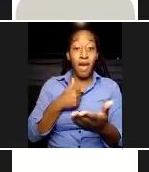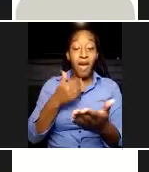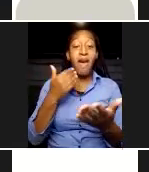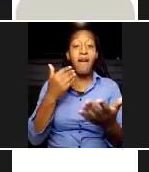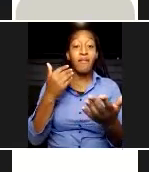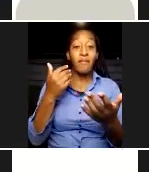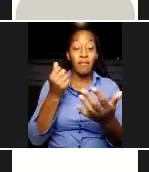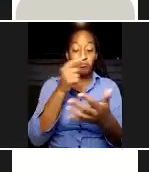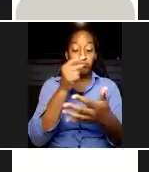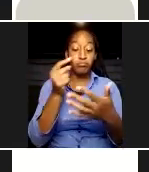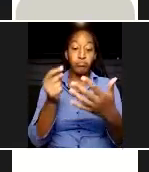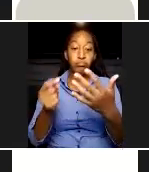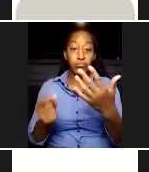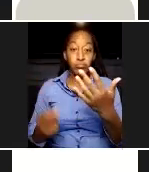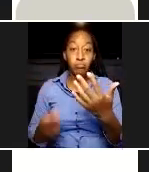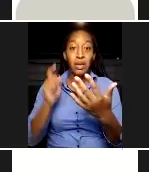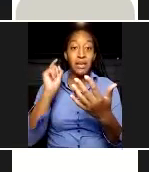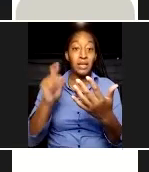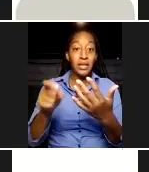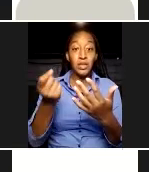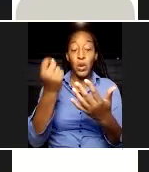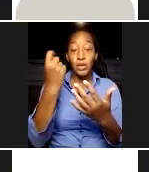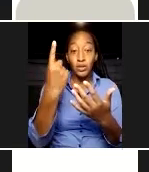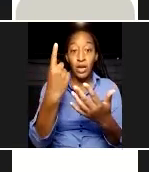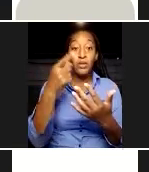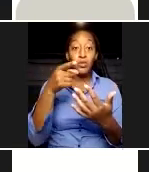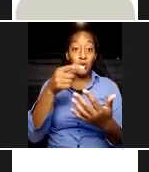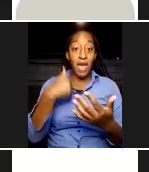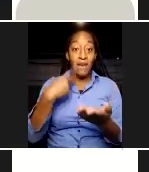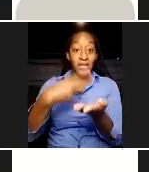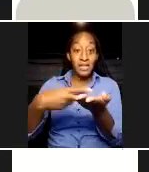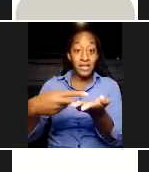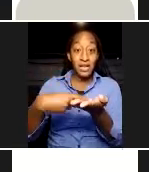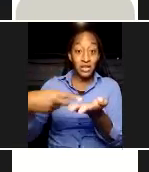this overview. You have a discussion that you have to complete by Saturday.